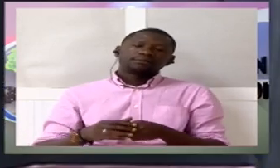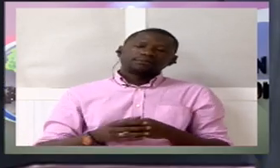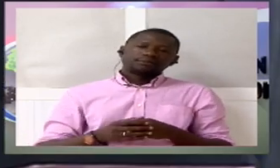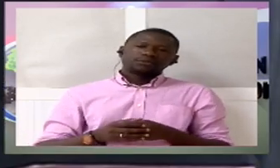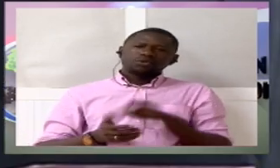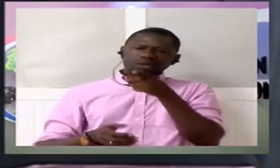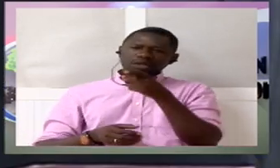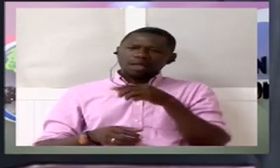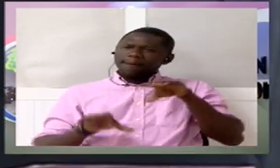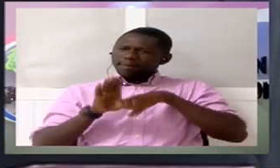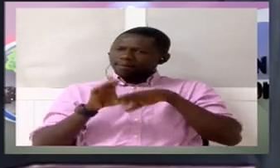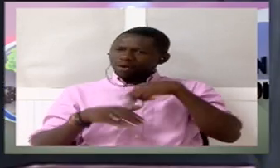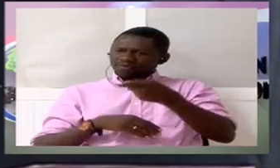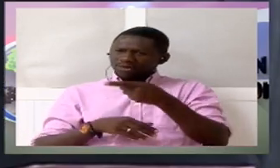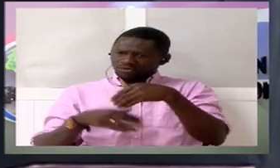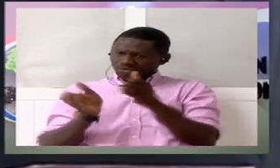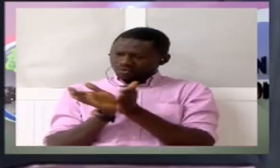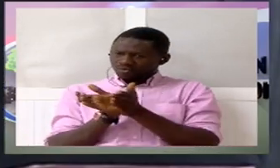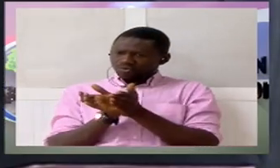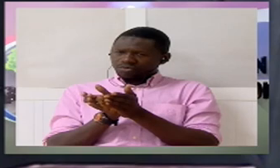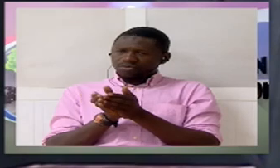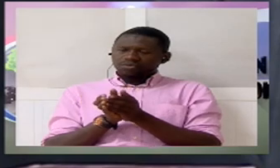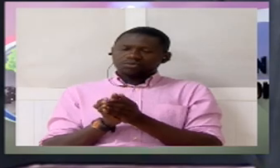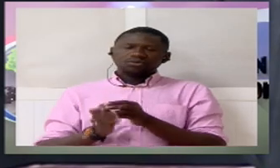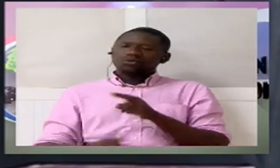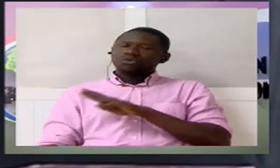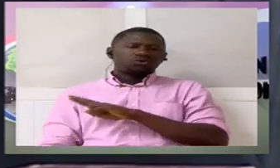Kafulingo le muati bango kafukono. No,